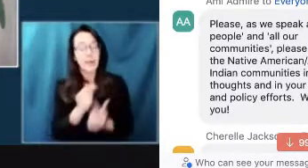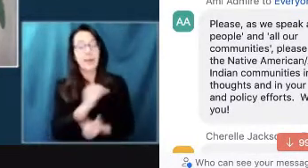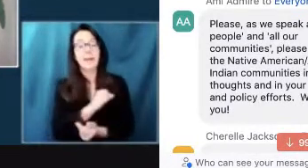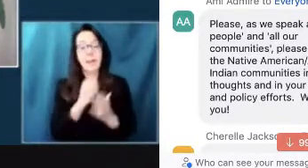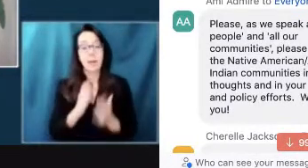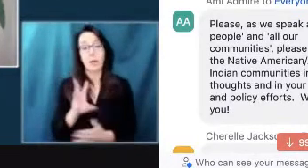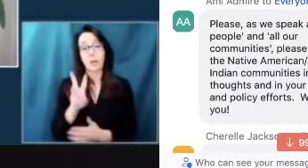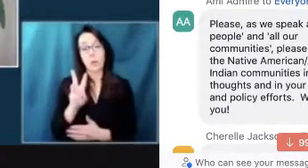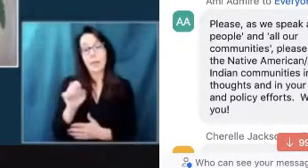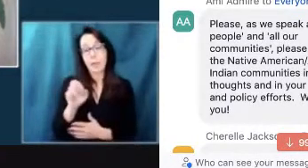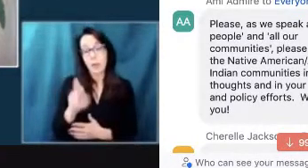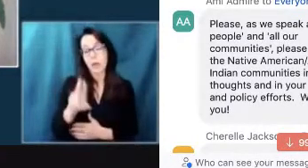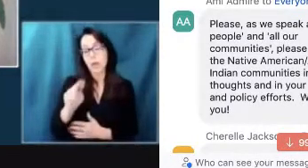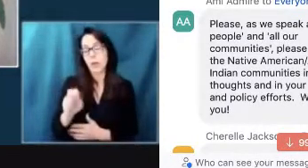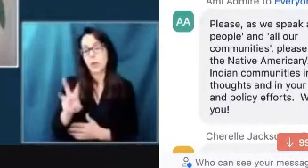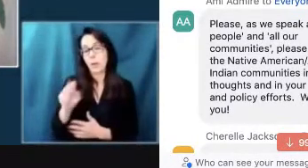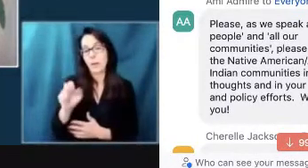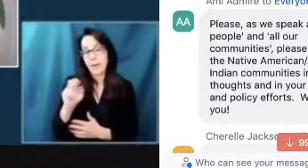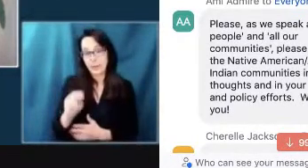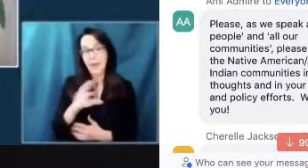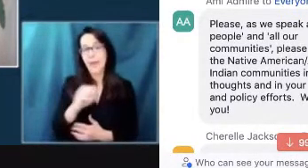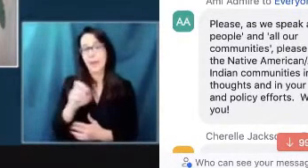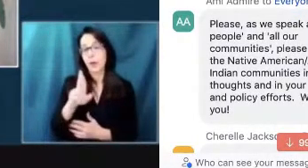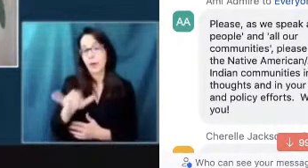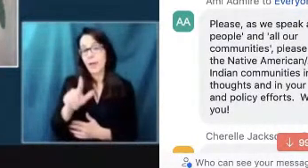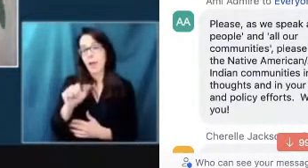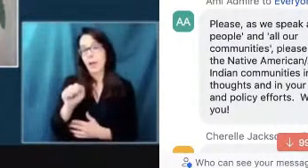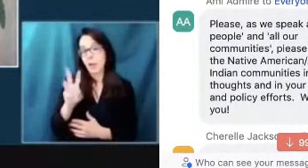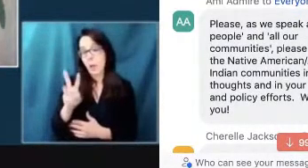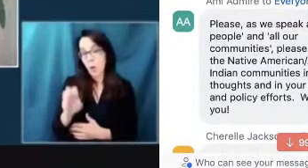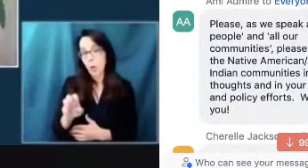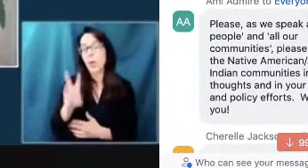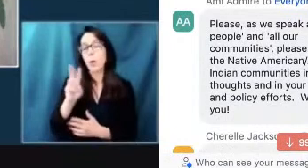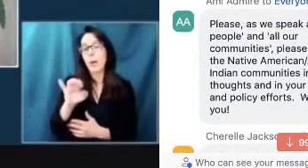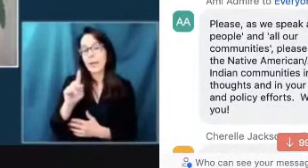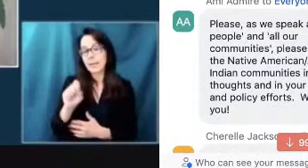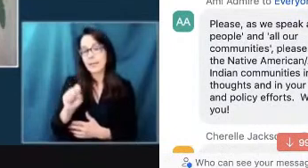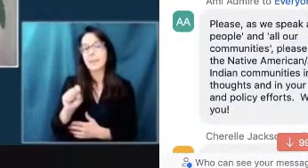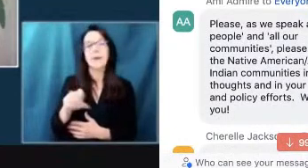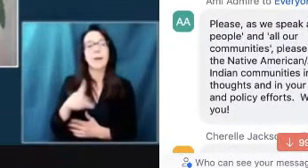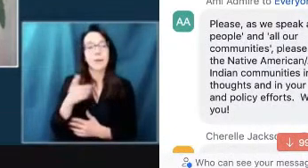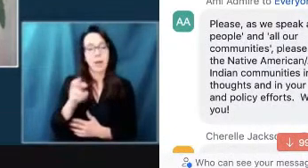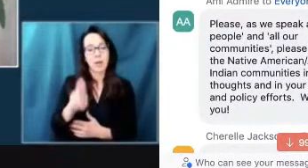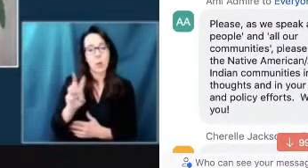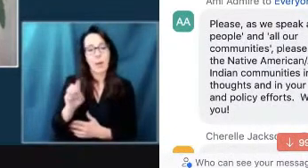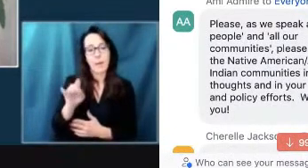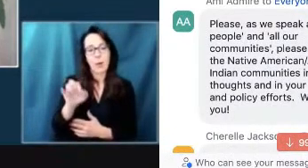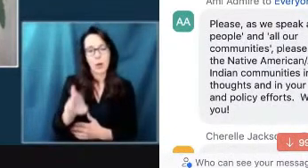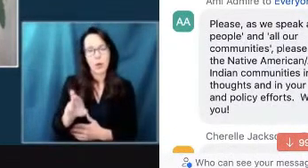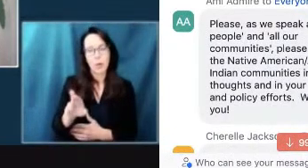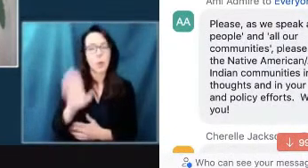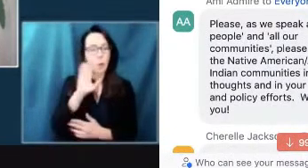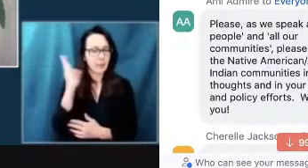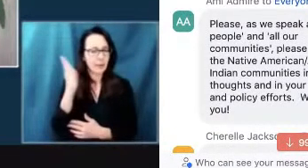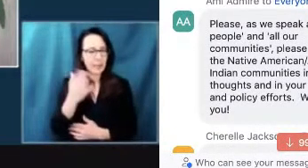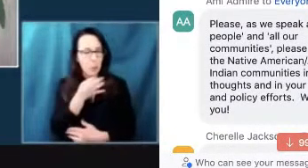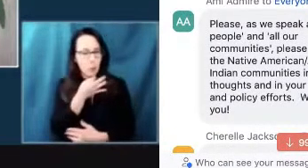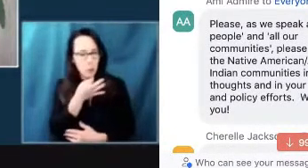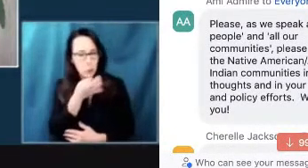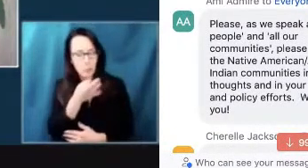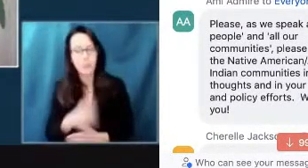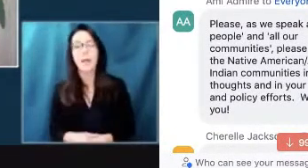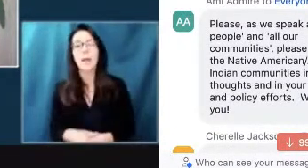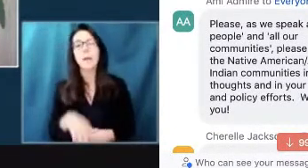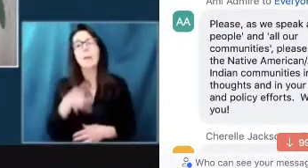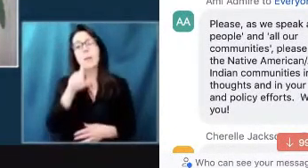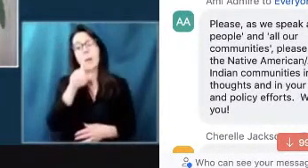members Aguilar-Curry, Lowe, Wicks, and Dr. Weber, who you'll be hearing from soon, to make sure your caring moves